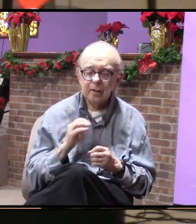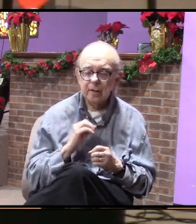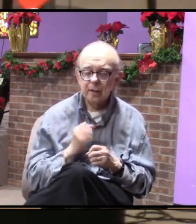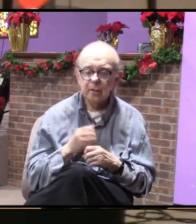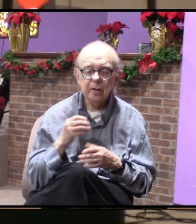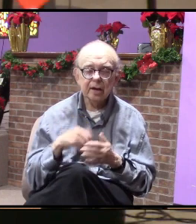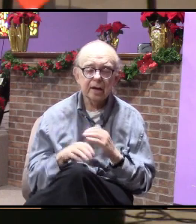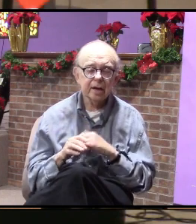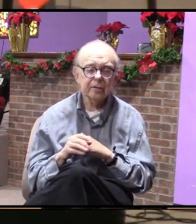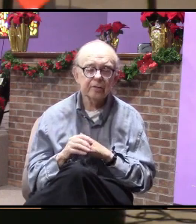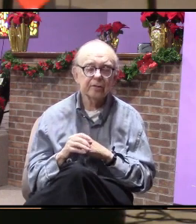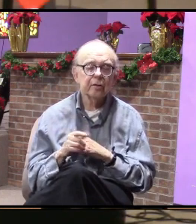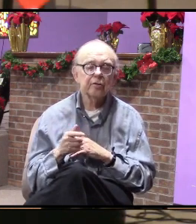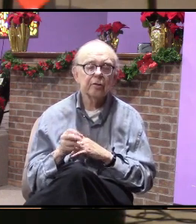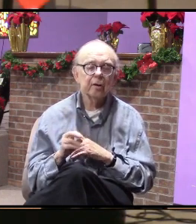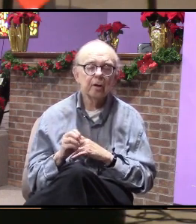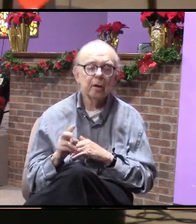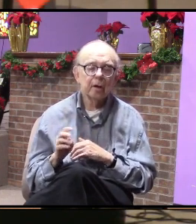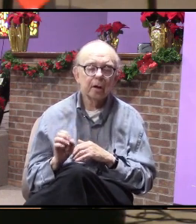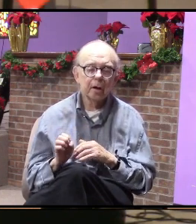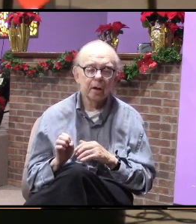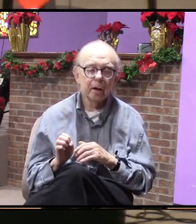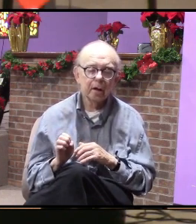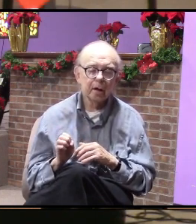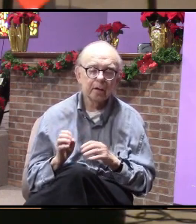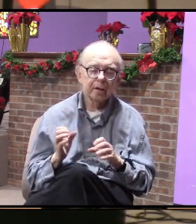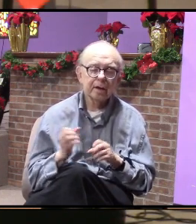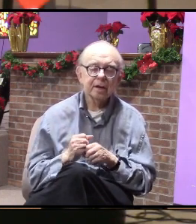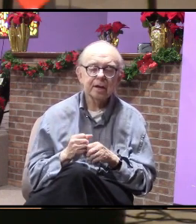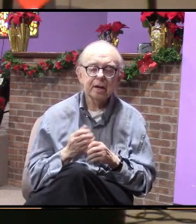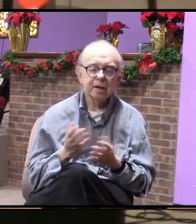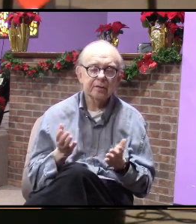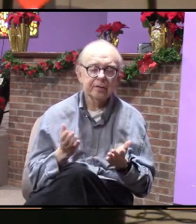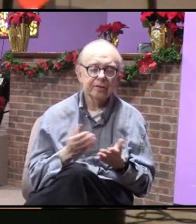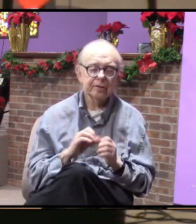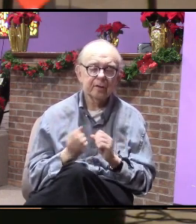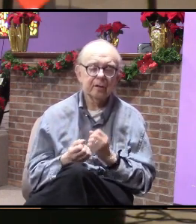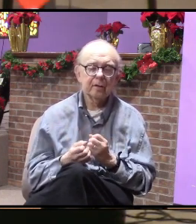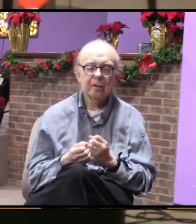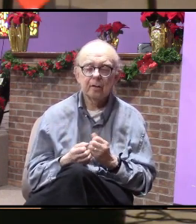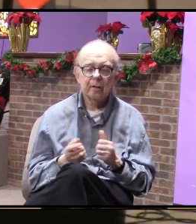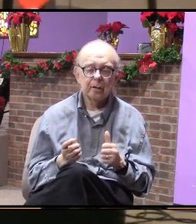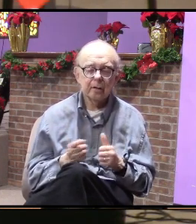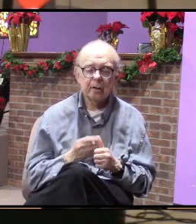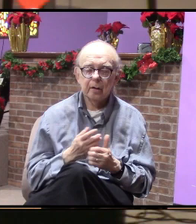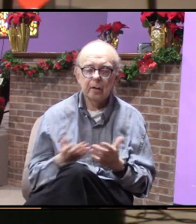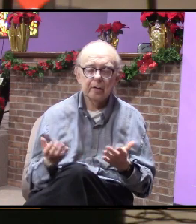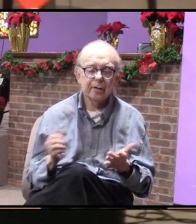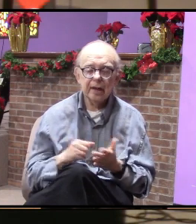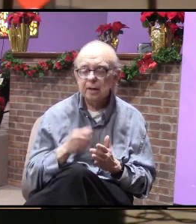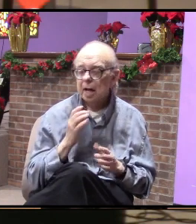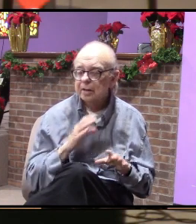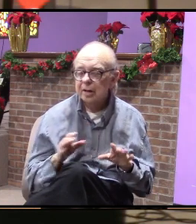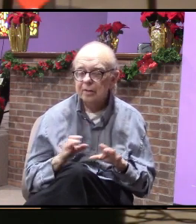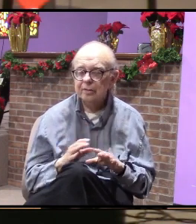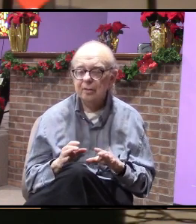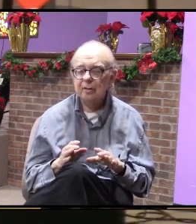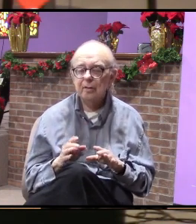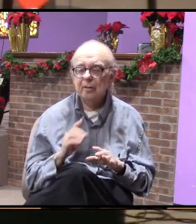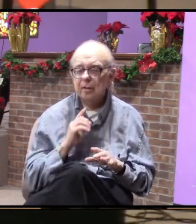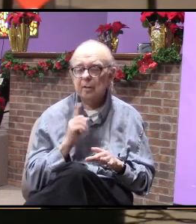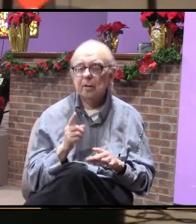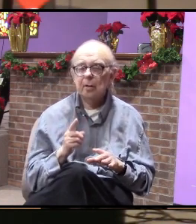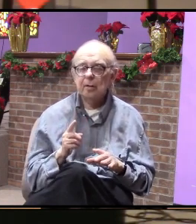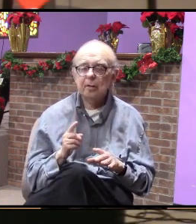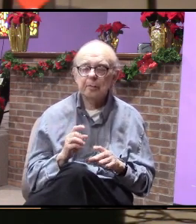getting in this groove. He's getting in a cadence. And the very first thing that He does is He